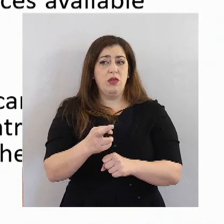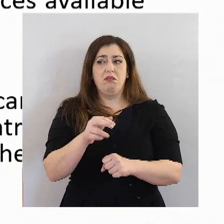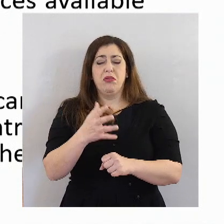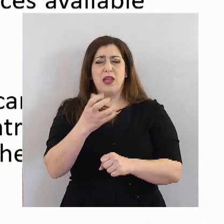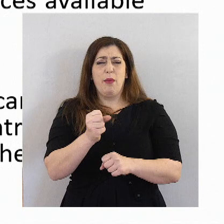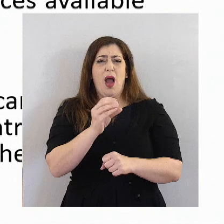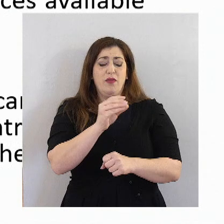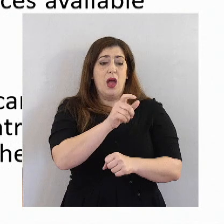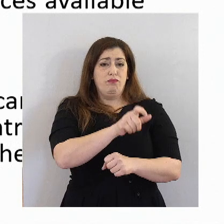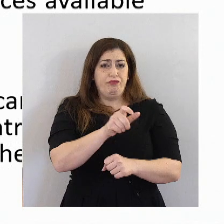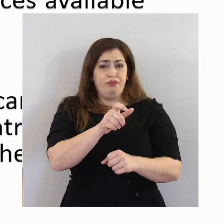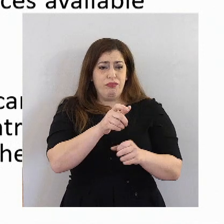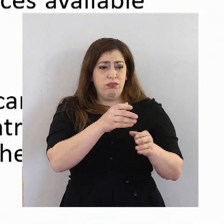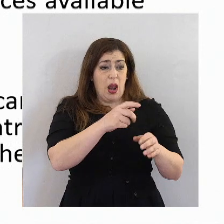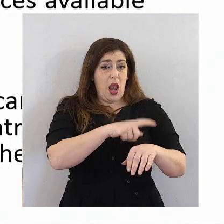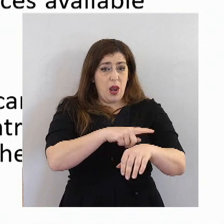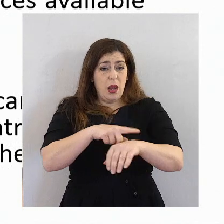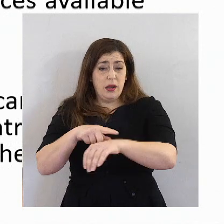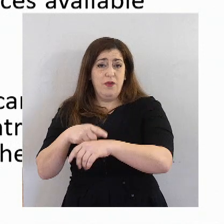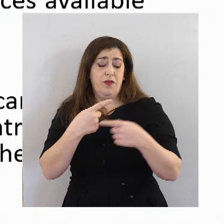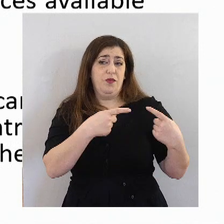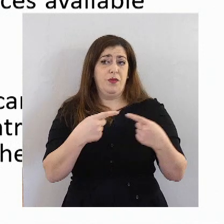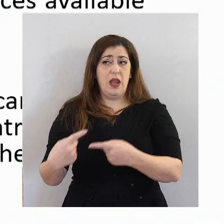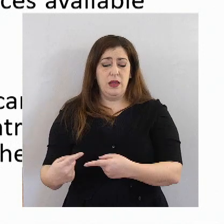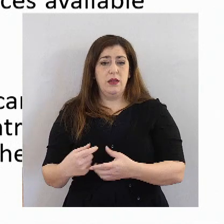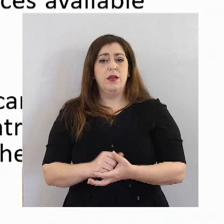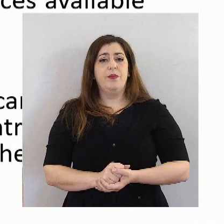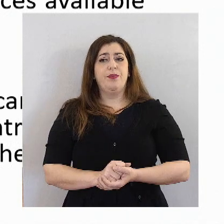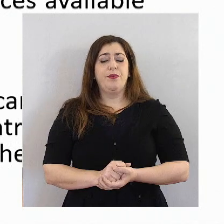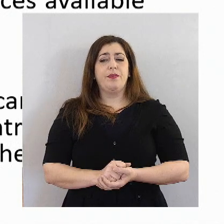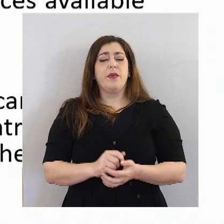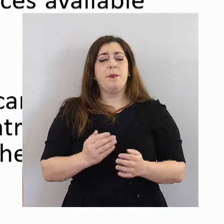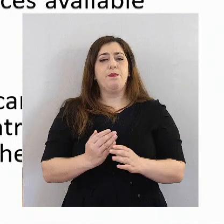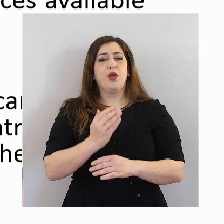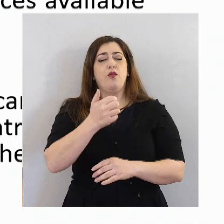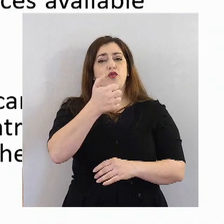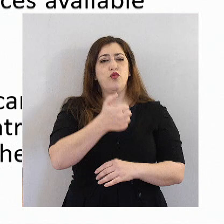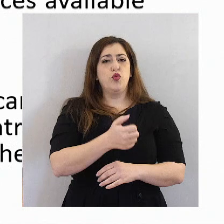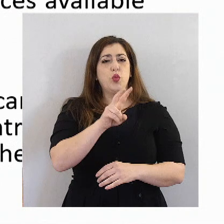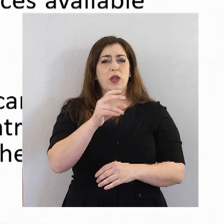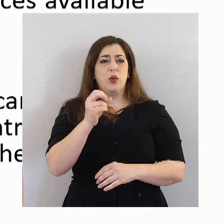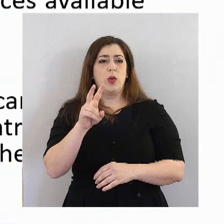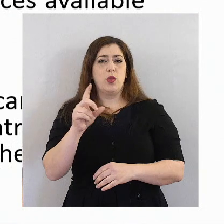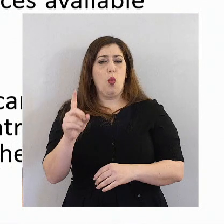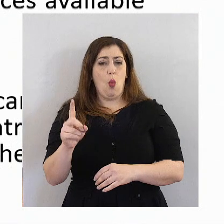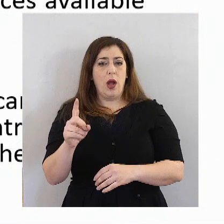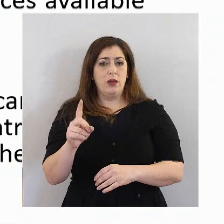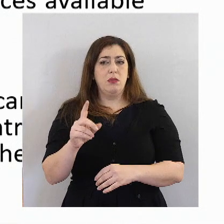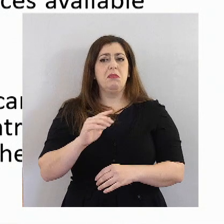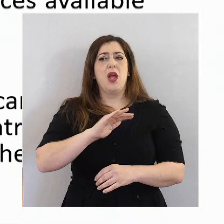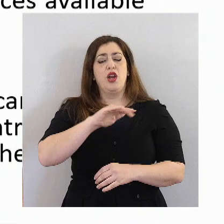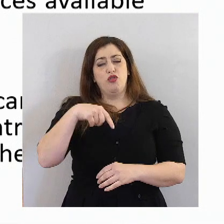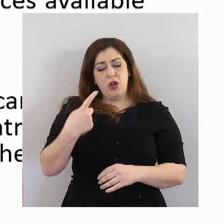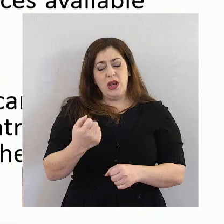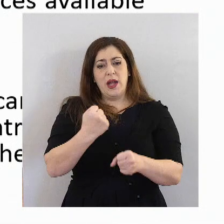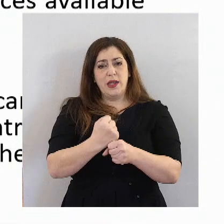November 2021 by the staff of the SOGIESC unit in collaboration again with the same entities, Mater Dei,